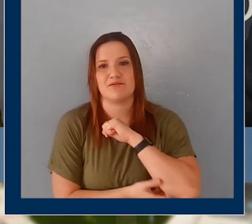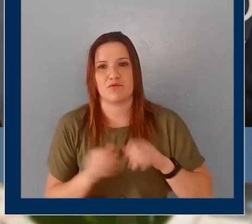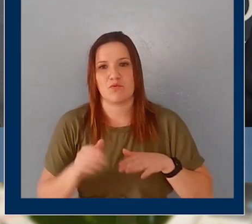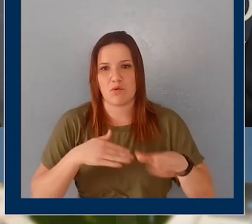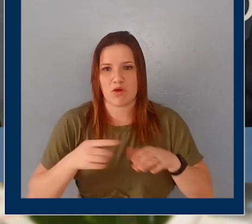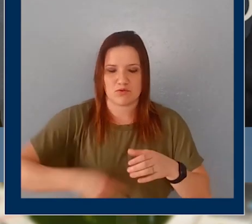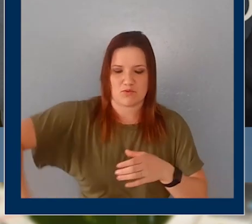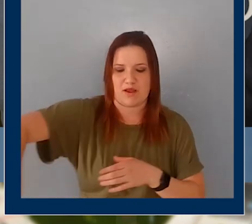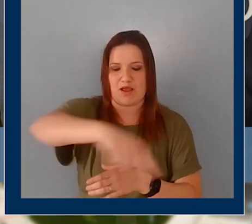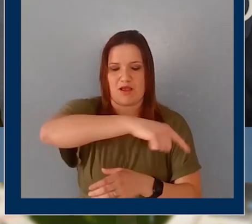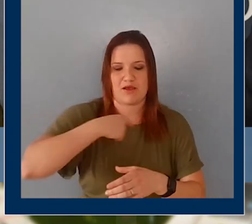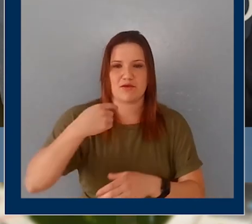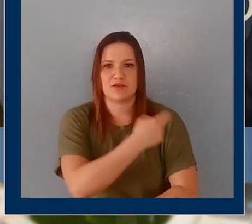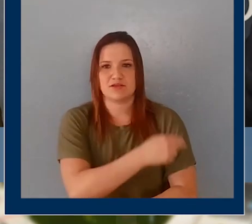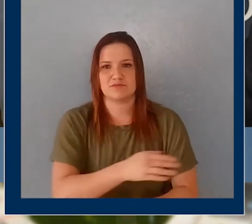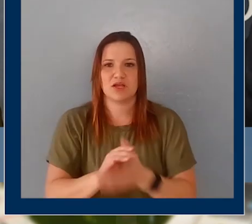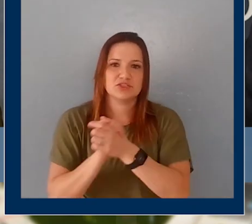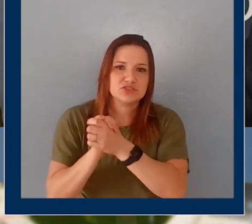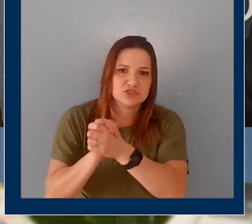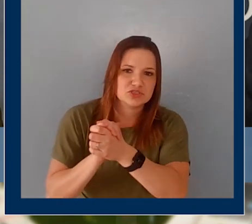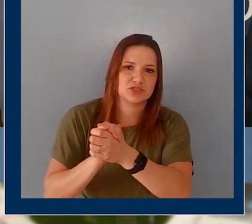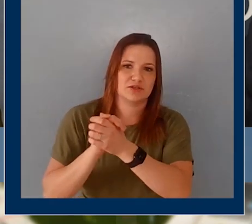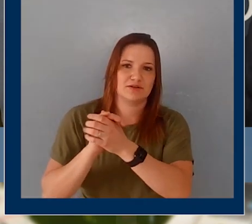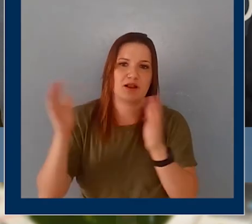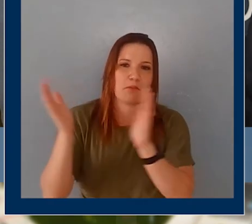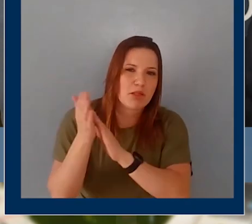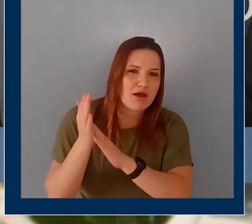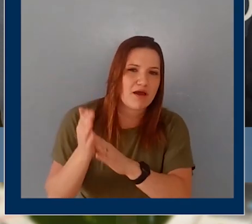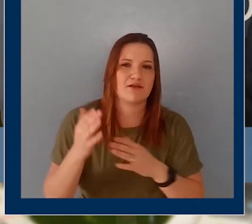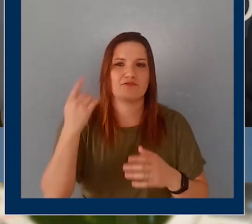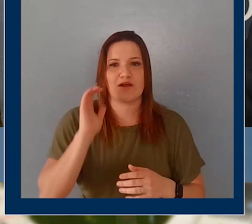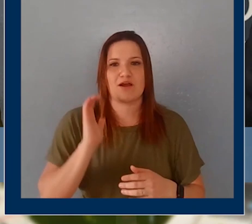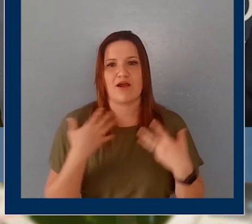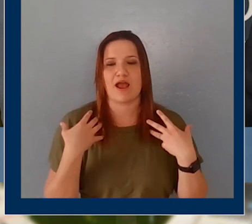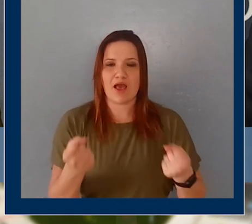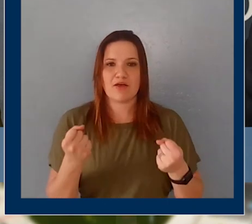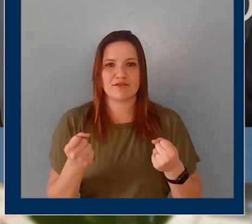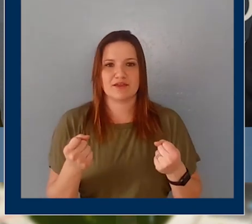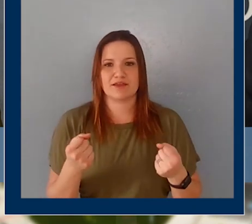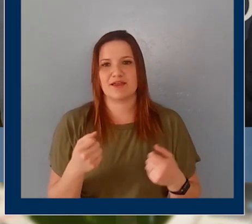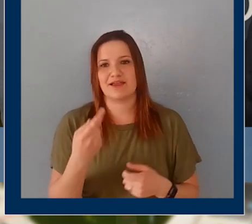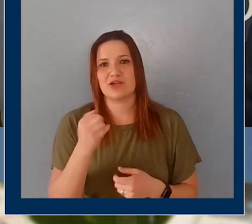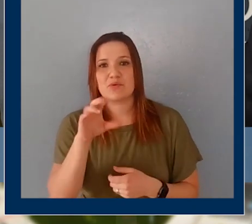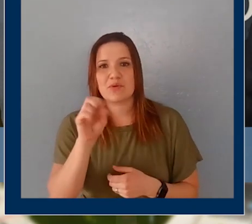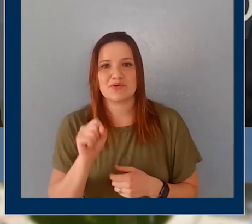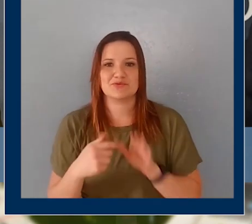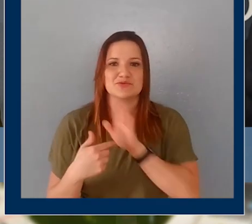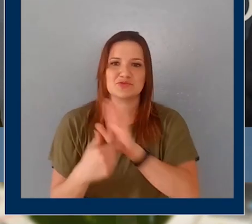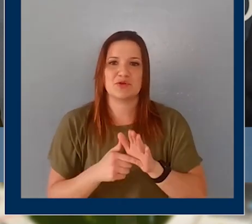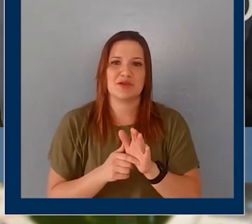this information that's part of that commitment to transparency and being honest and truthful, even when they're difficult questions